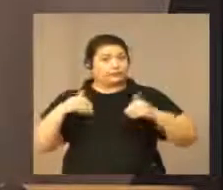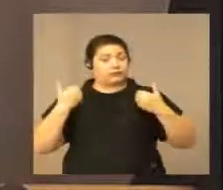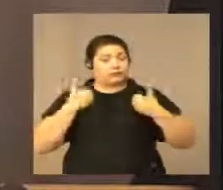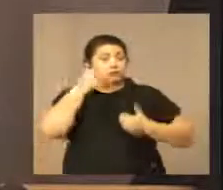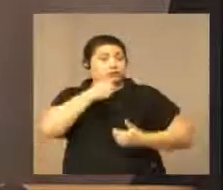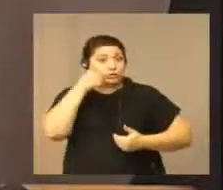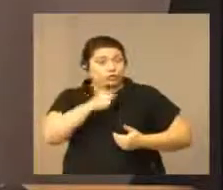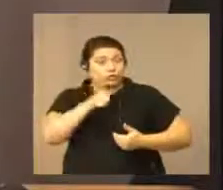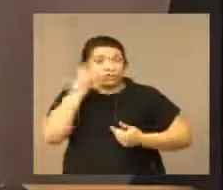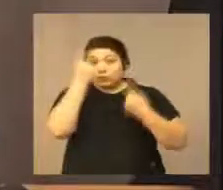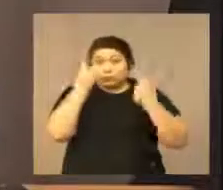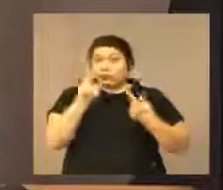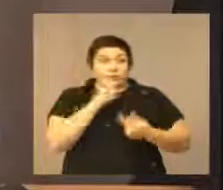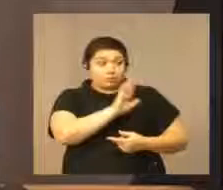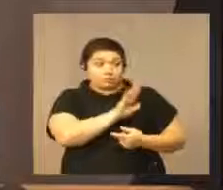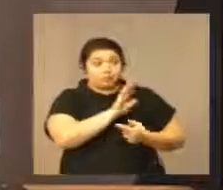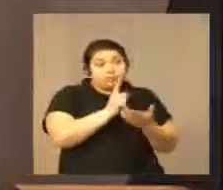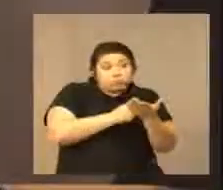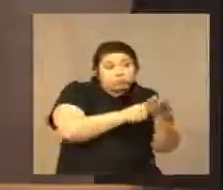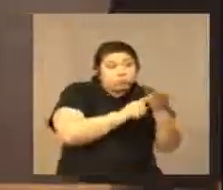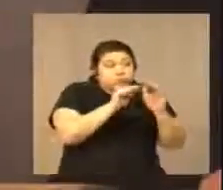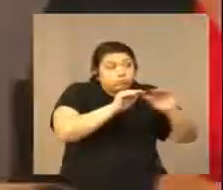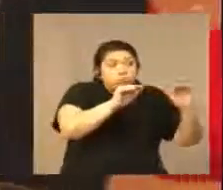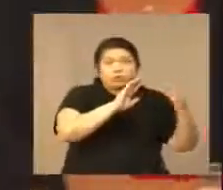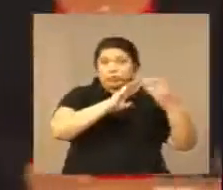Is this addressed more within communities?